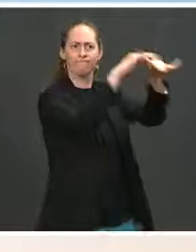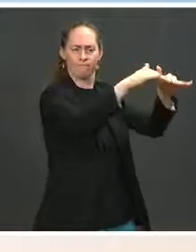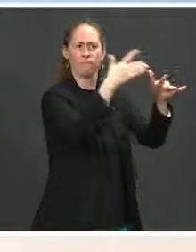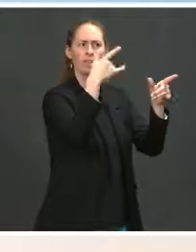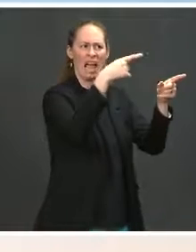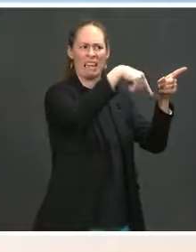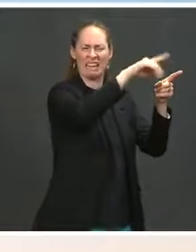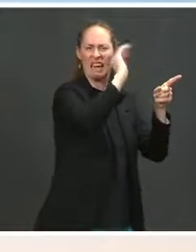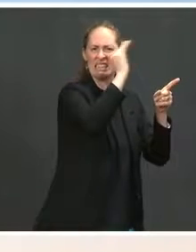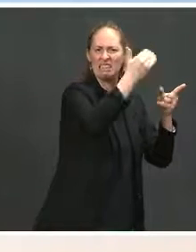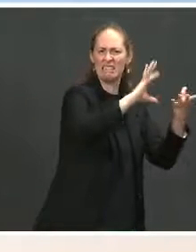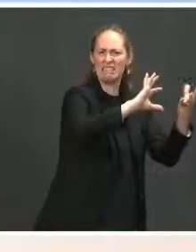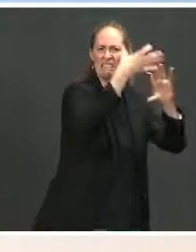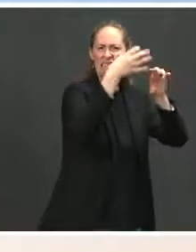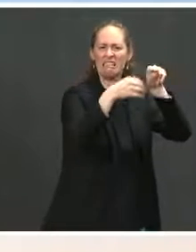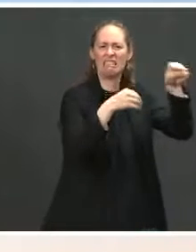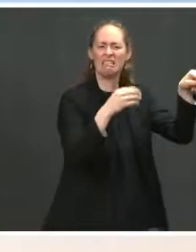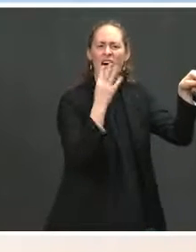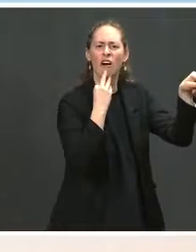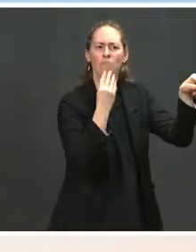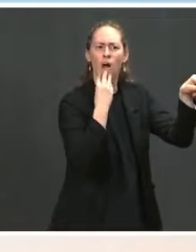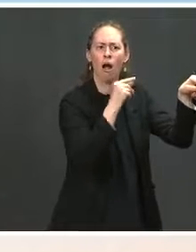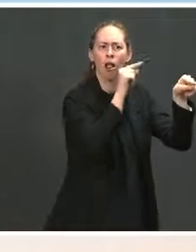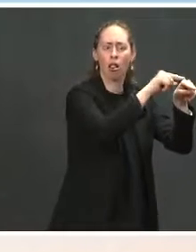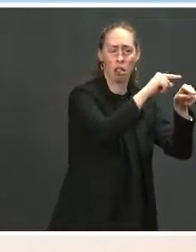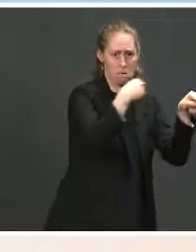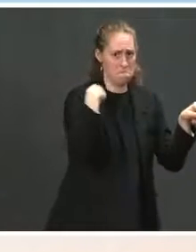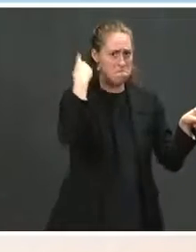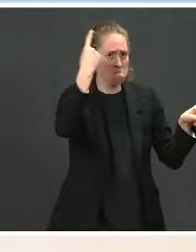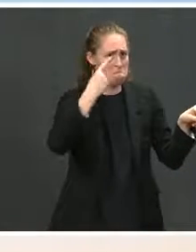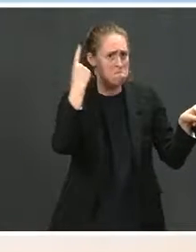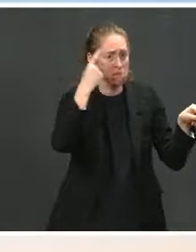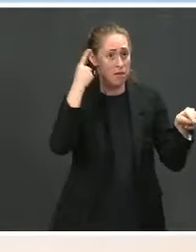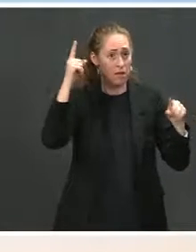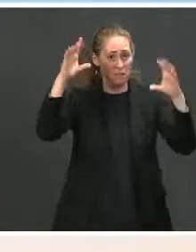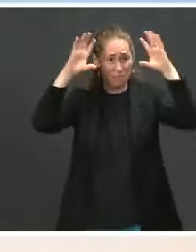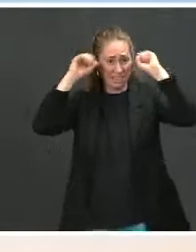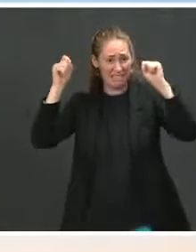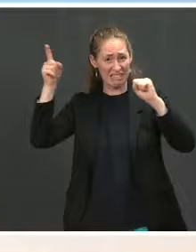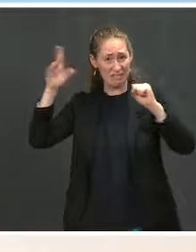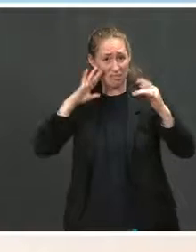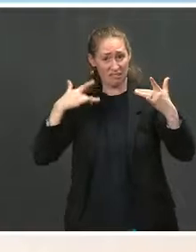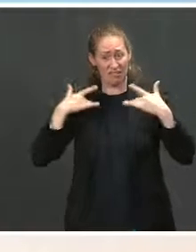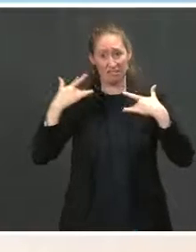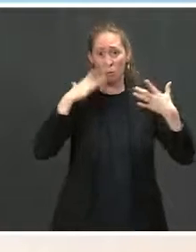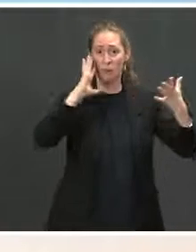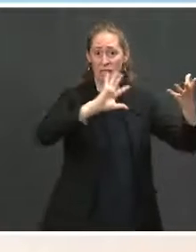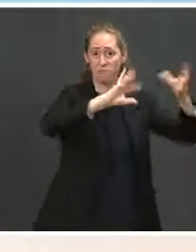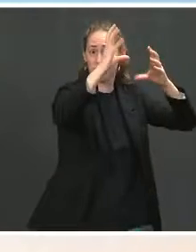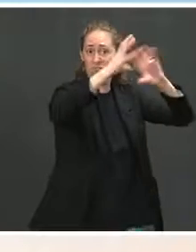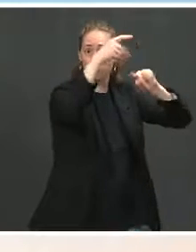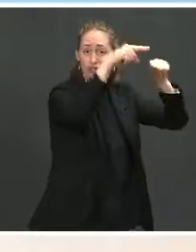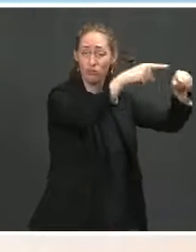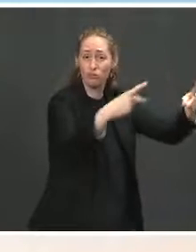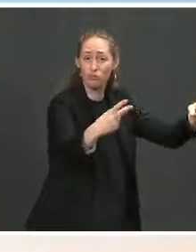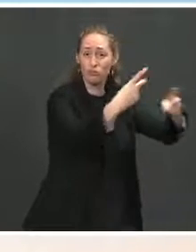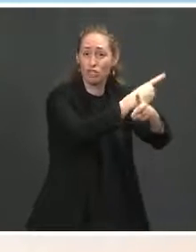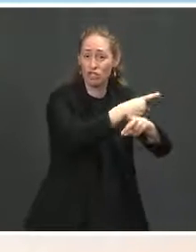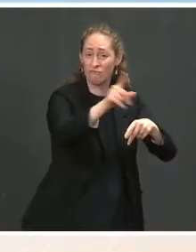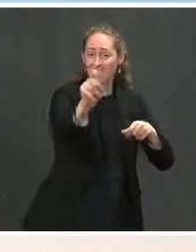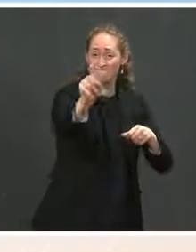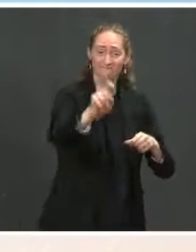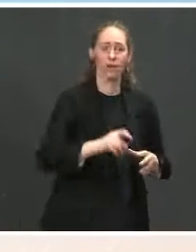about refraining from further attacks as he tries to broker a nuclear deal? Well, I would just reiterate that we don't have